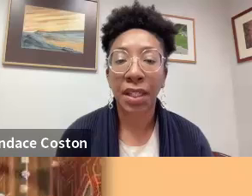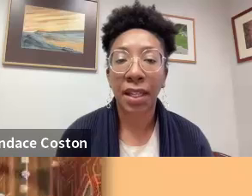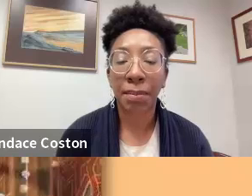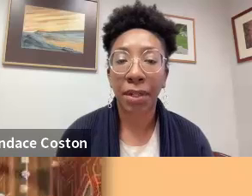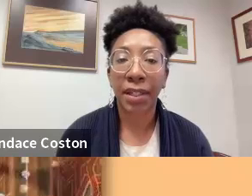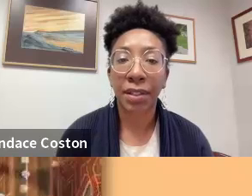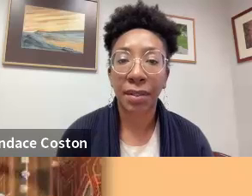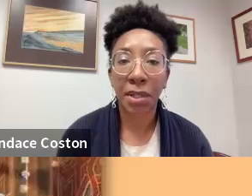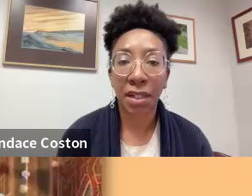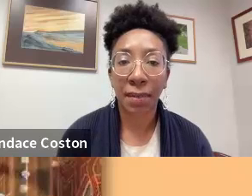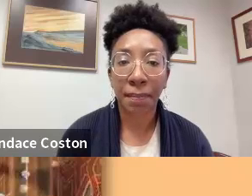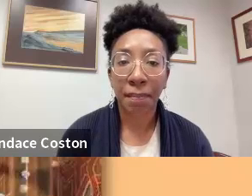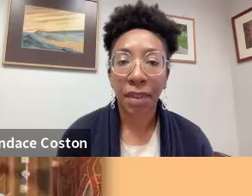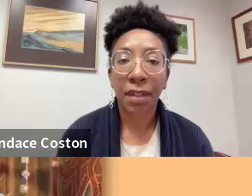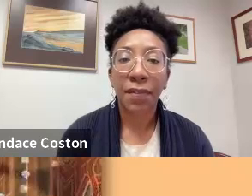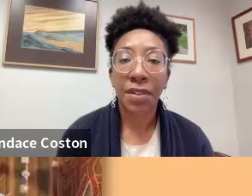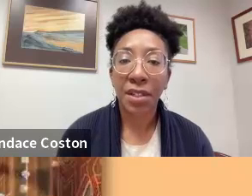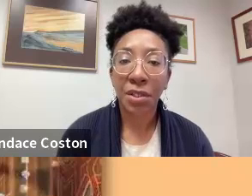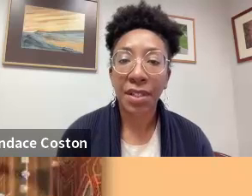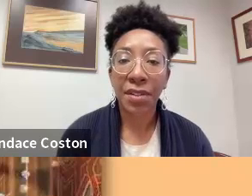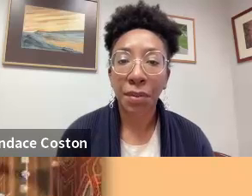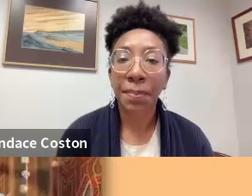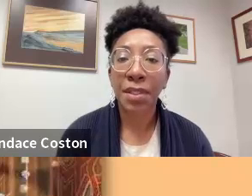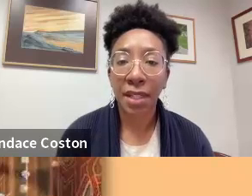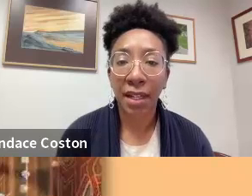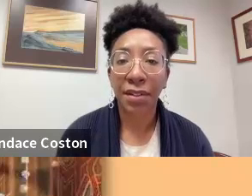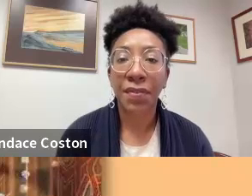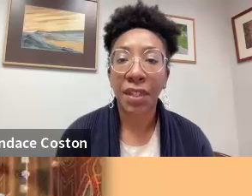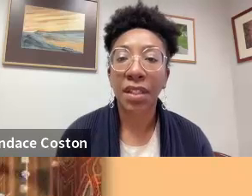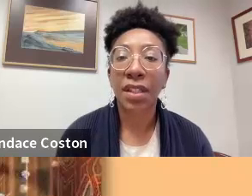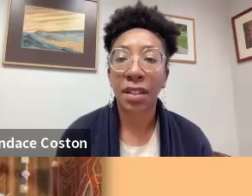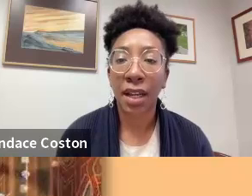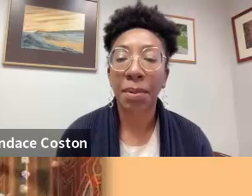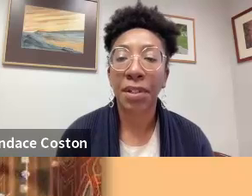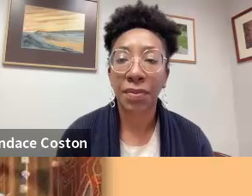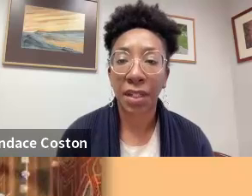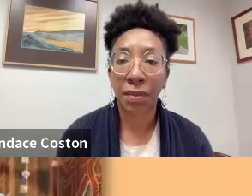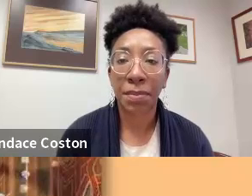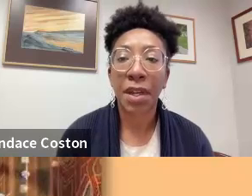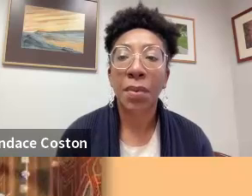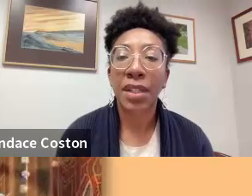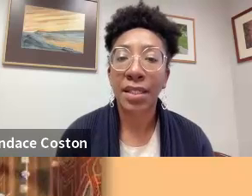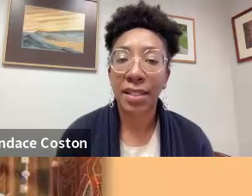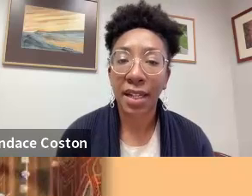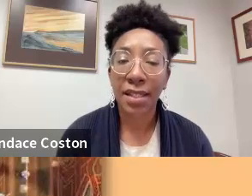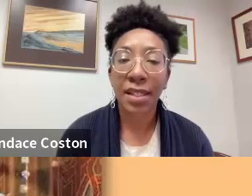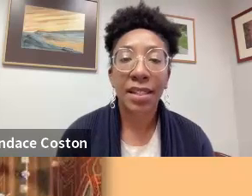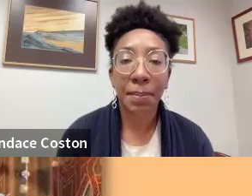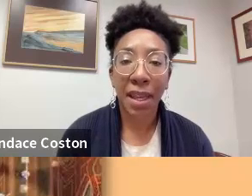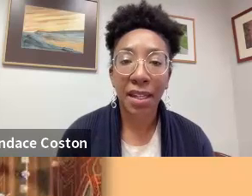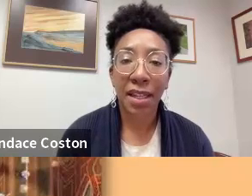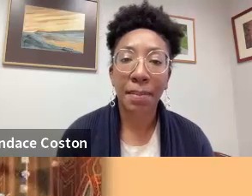a school and library in her community. For centuries, notable scholars filled the library's reading rooms where they